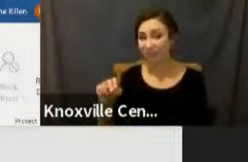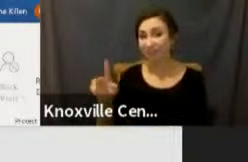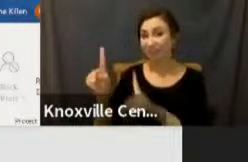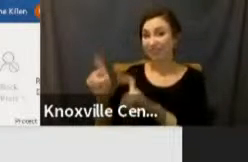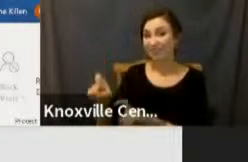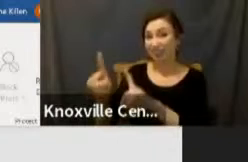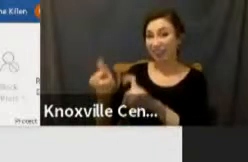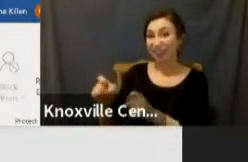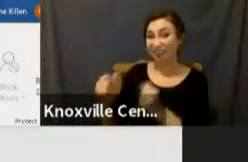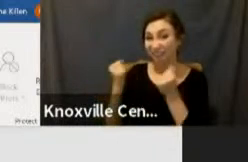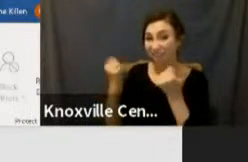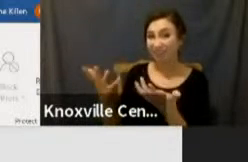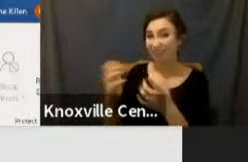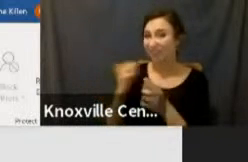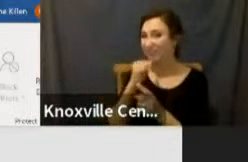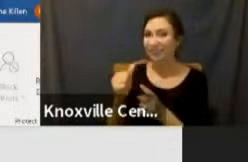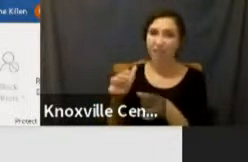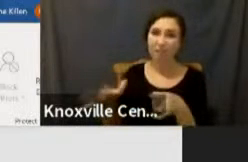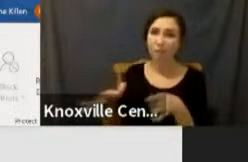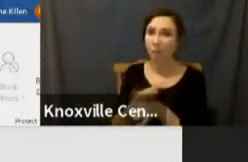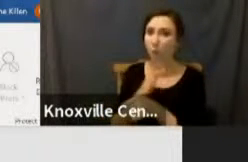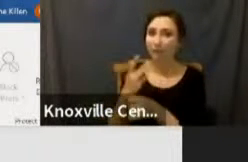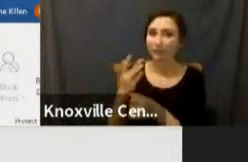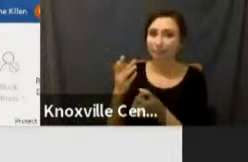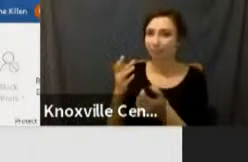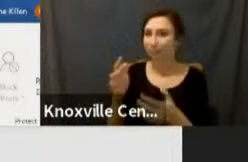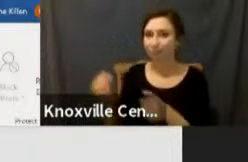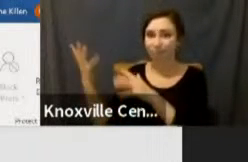lot, it doesn't totally eliminate it.